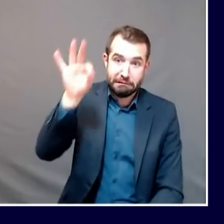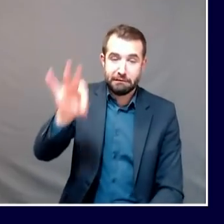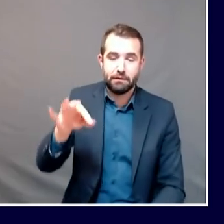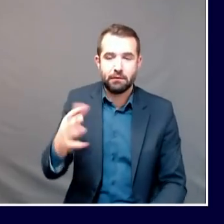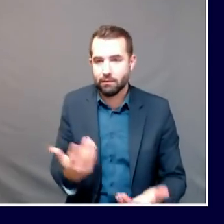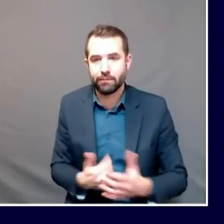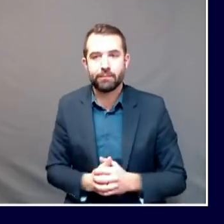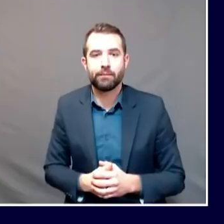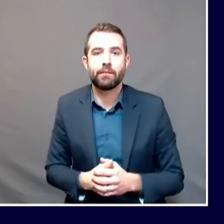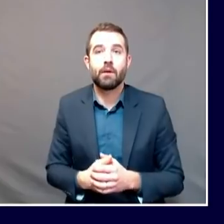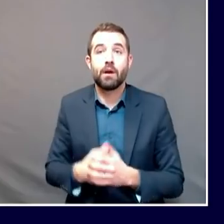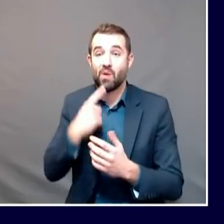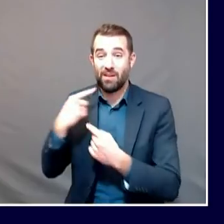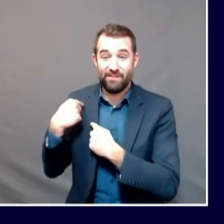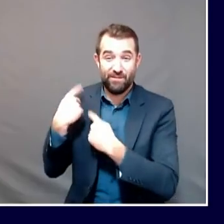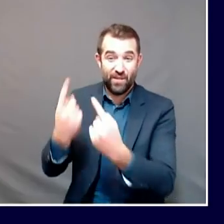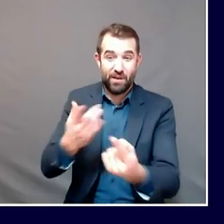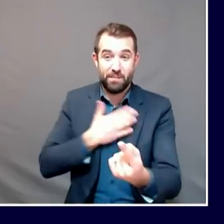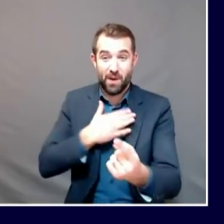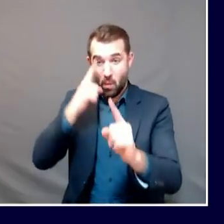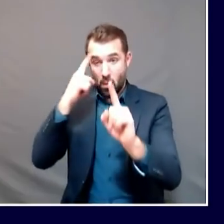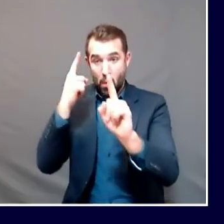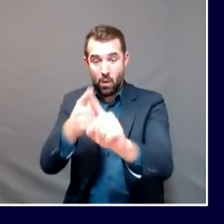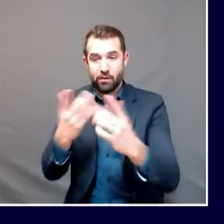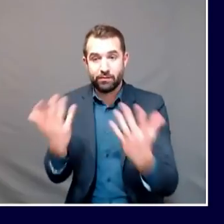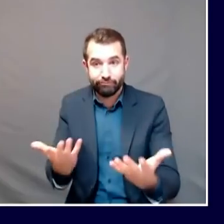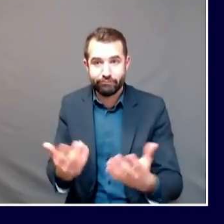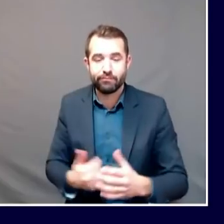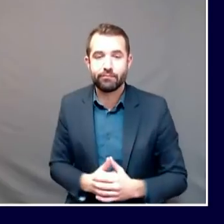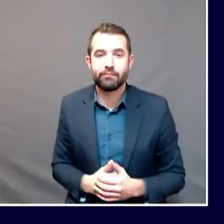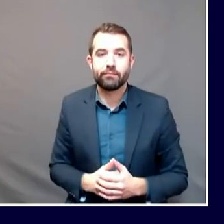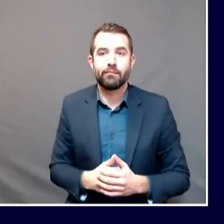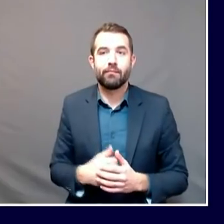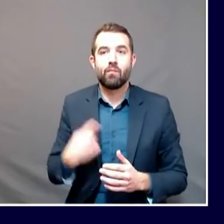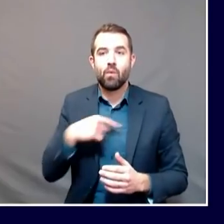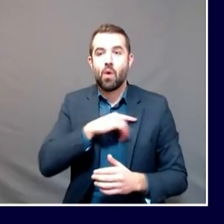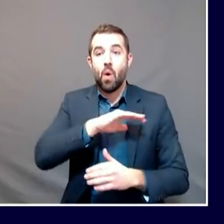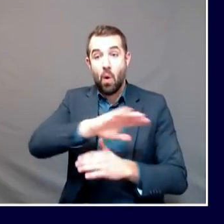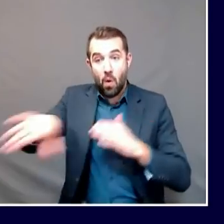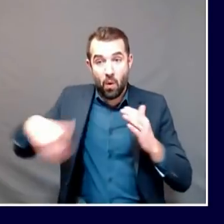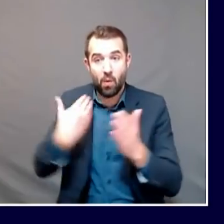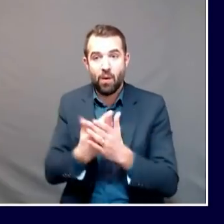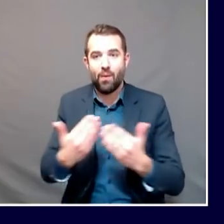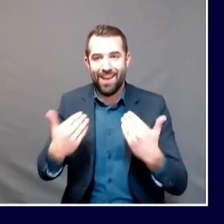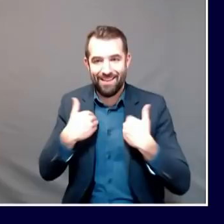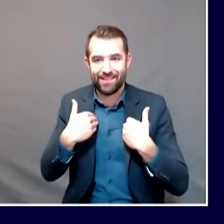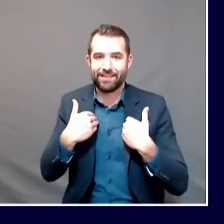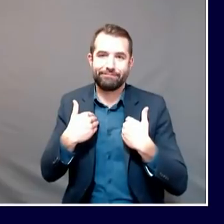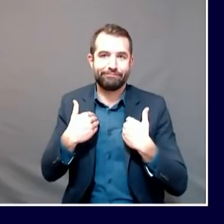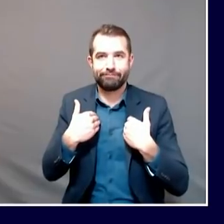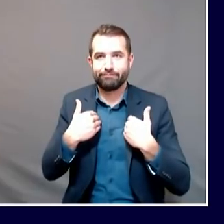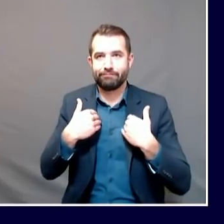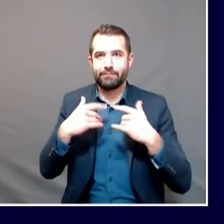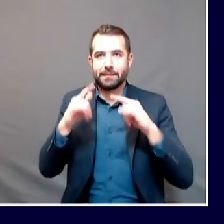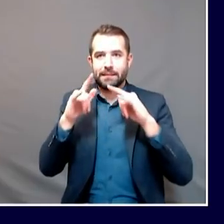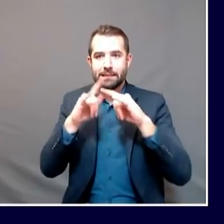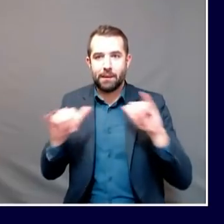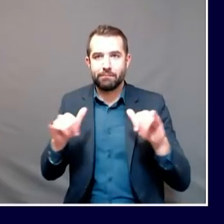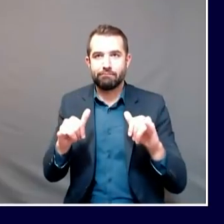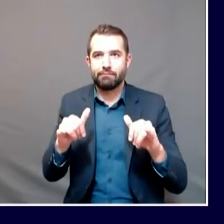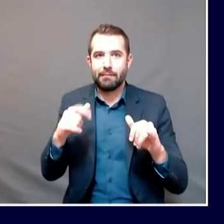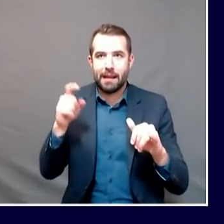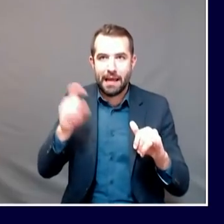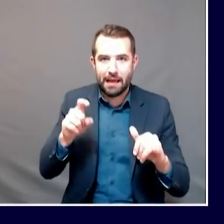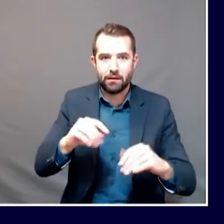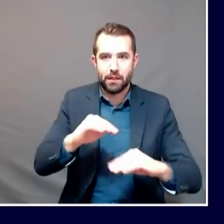always been to recognize that everyone's got competing demands in their lives and try to provide ways in which folks can